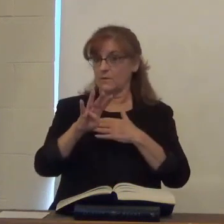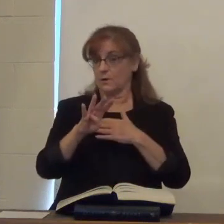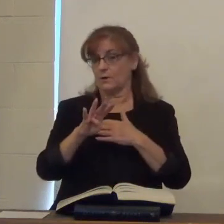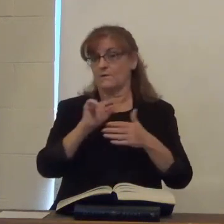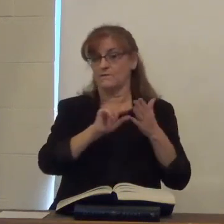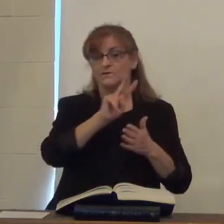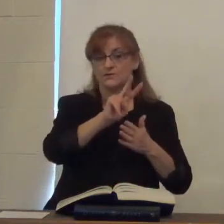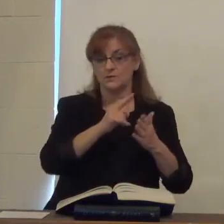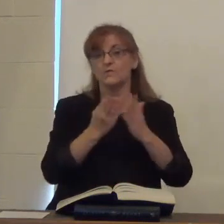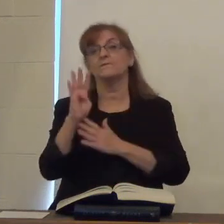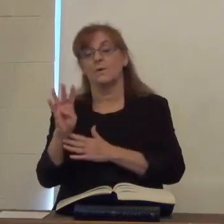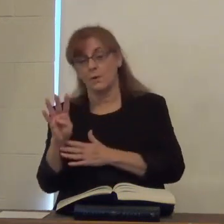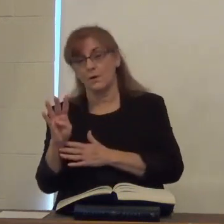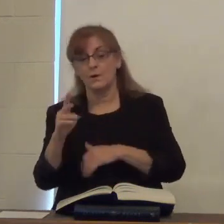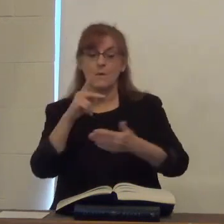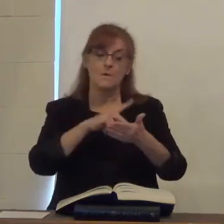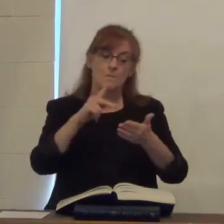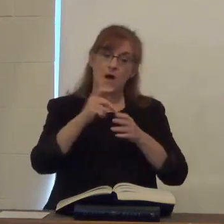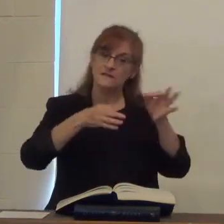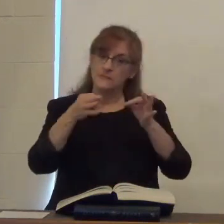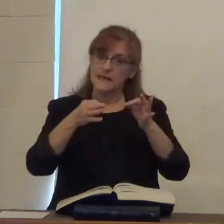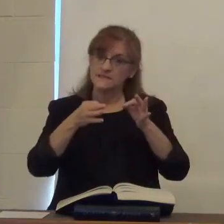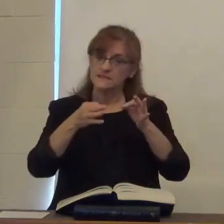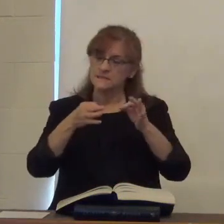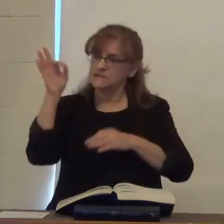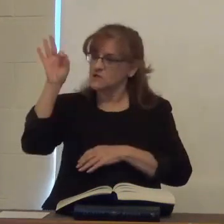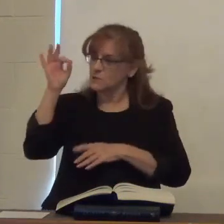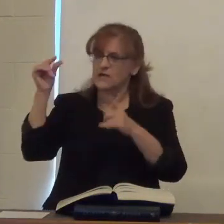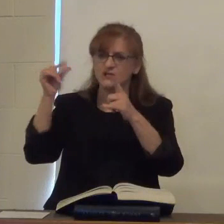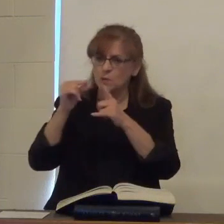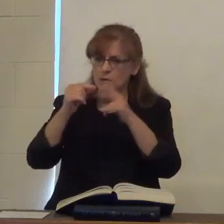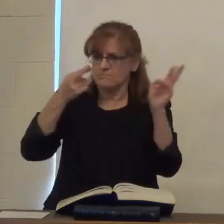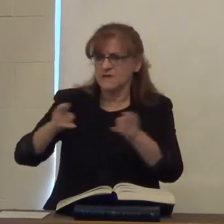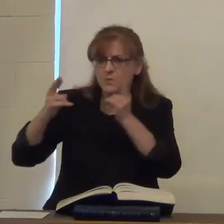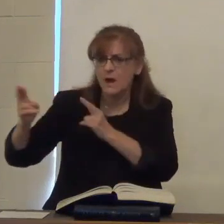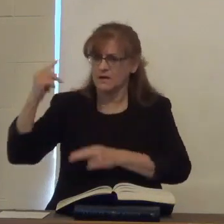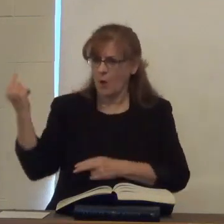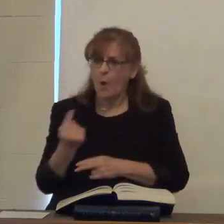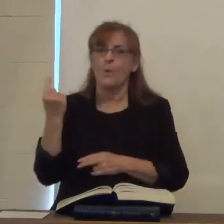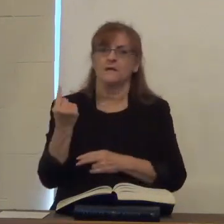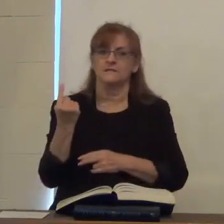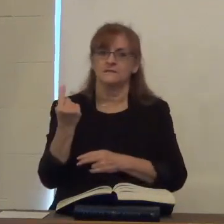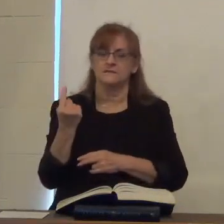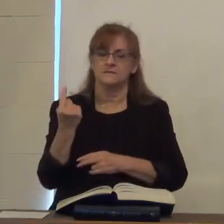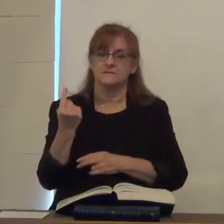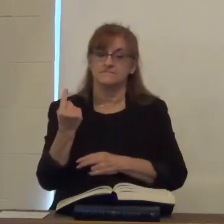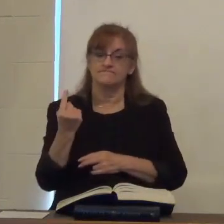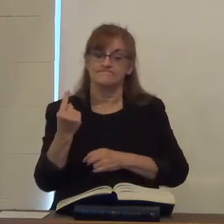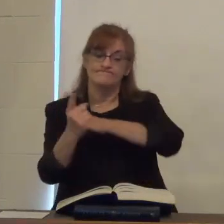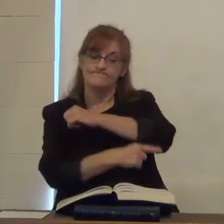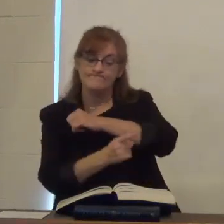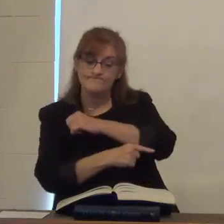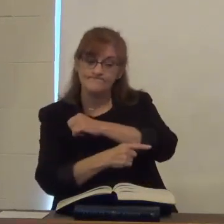4, Paul tells Timothy, Preach the word, be instant, in season, out of season. Reprove,